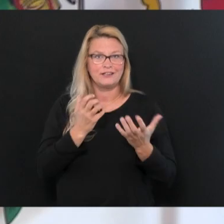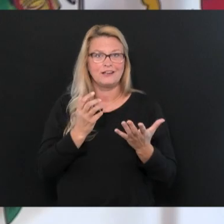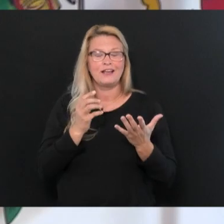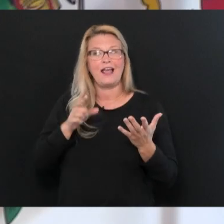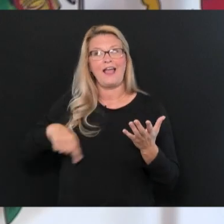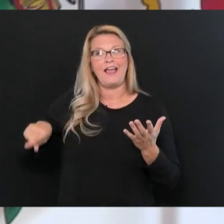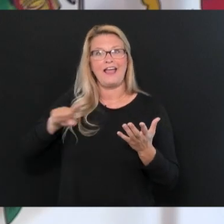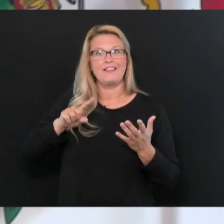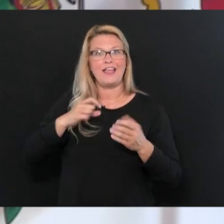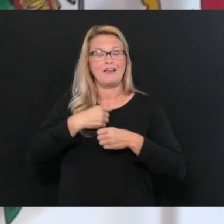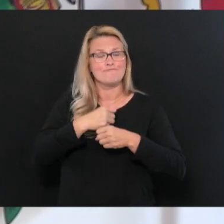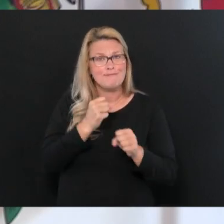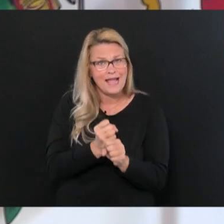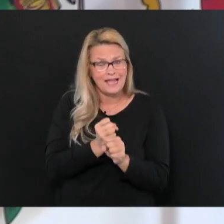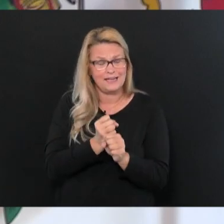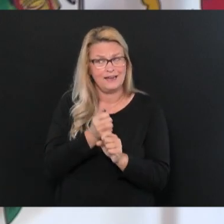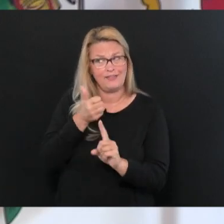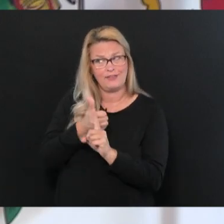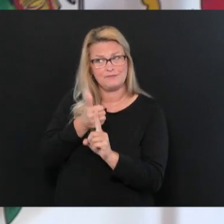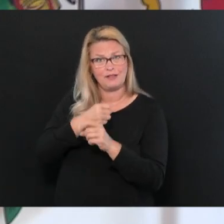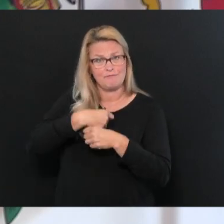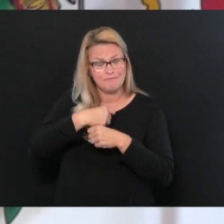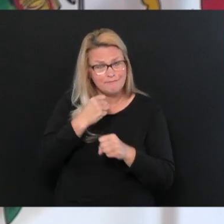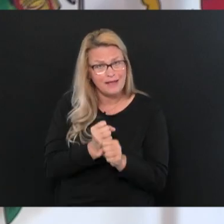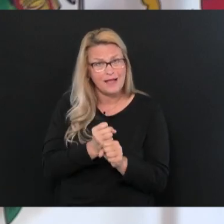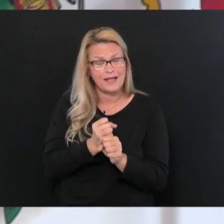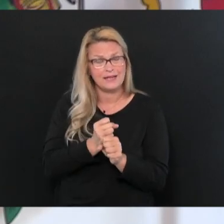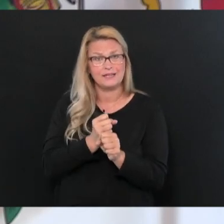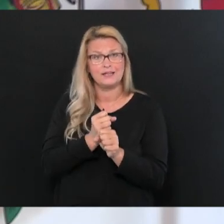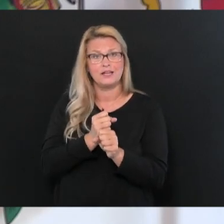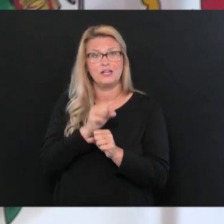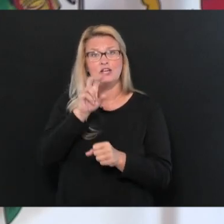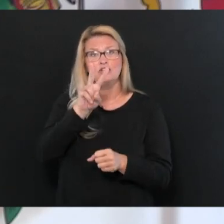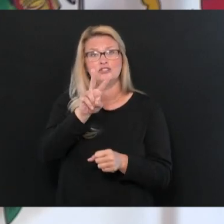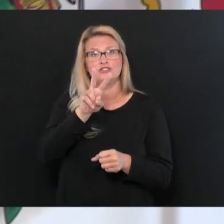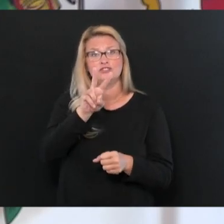have made